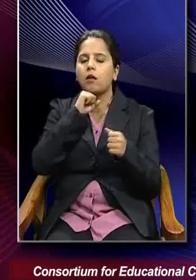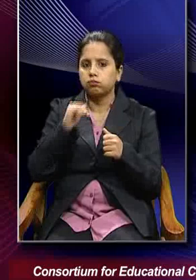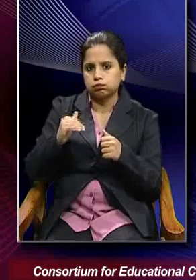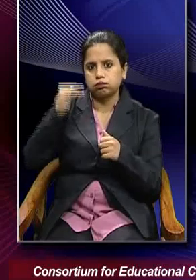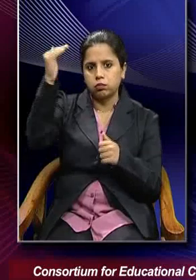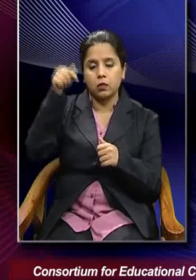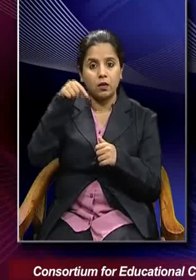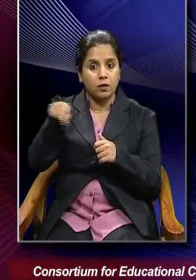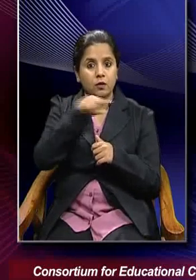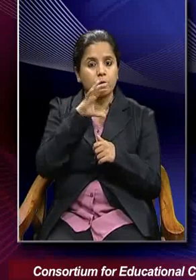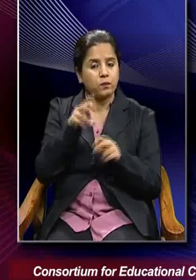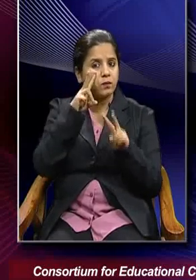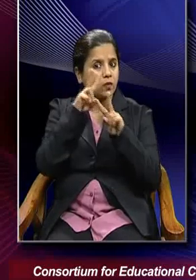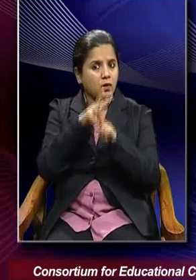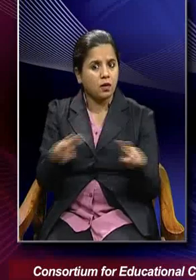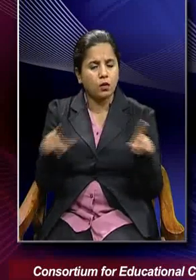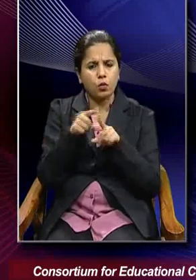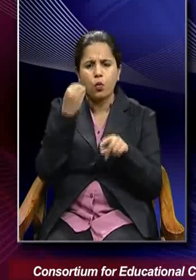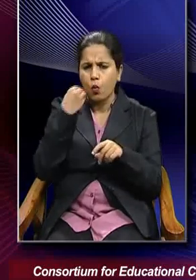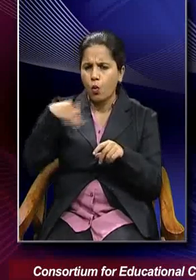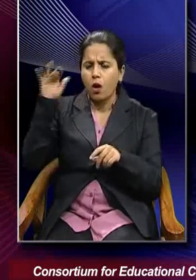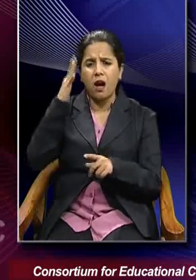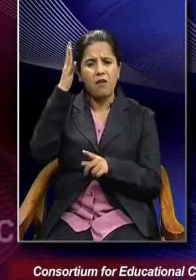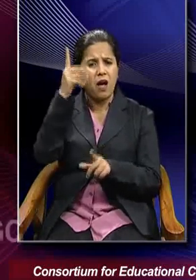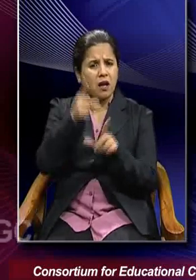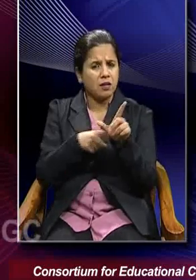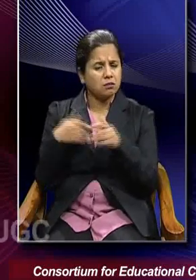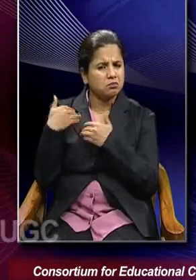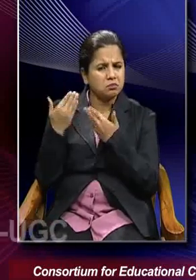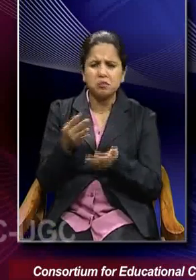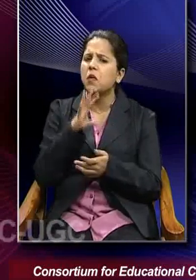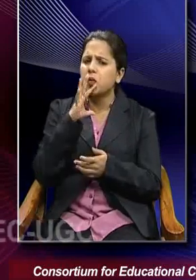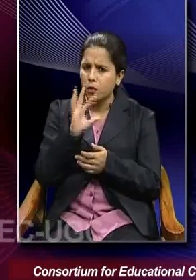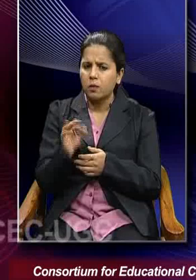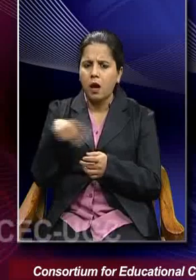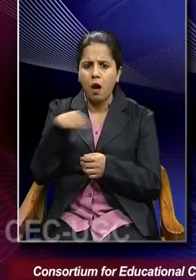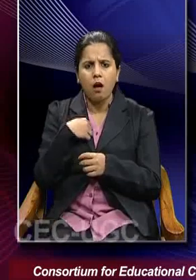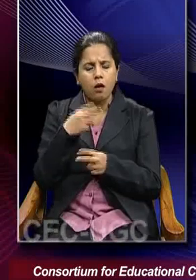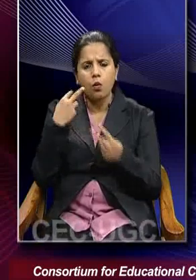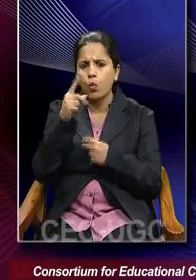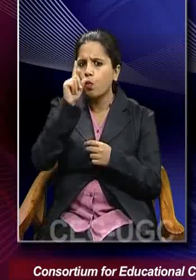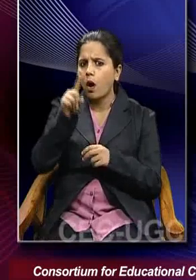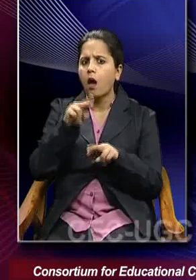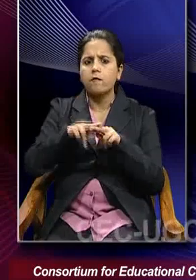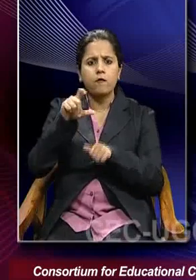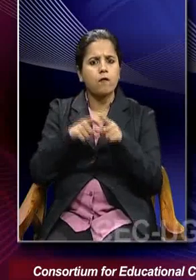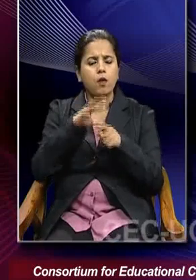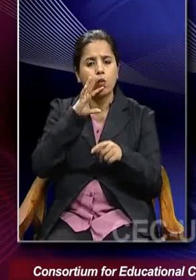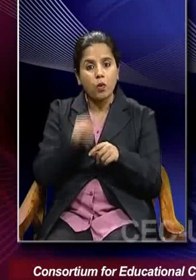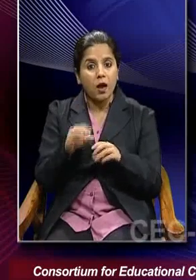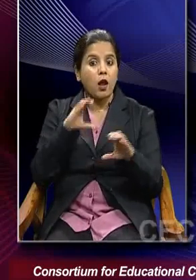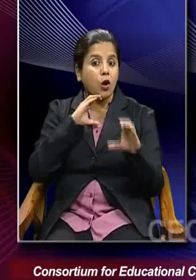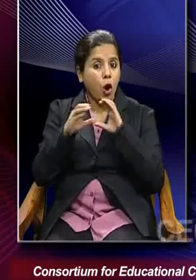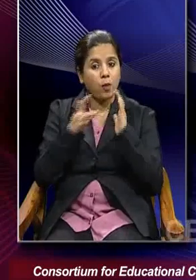Now, this research of past 5 years definitely reaffirm one fact, that